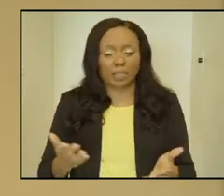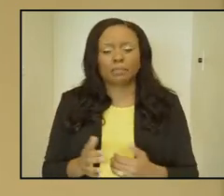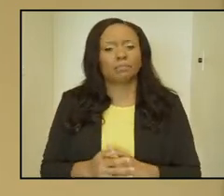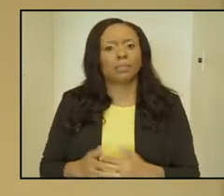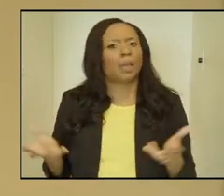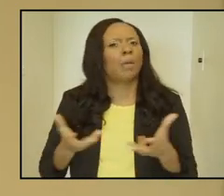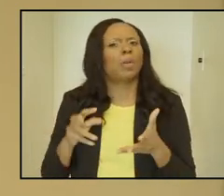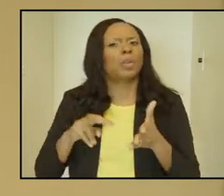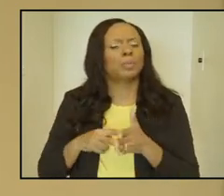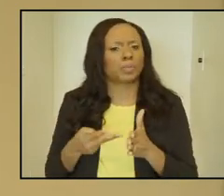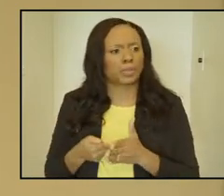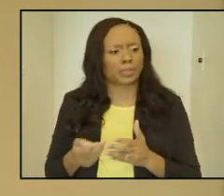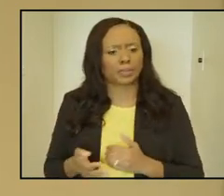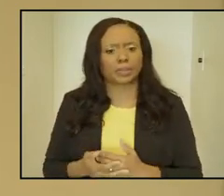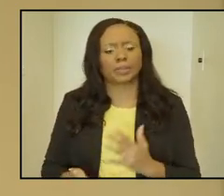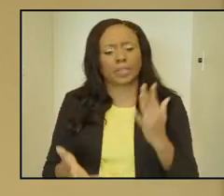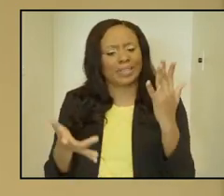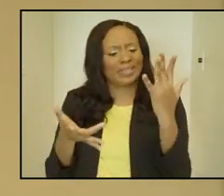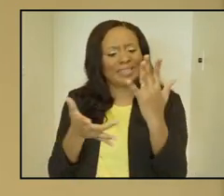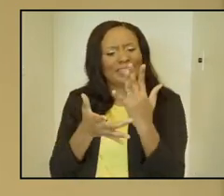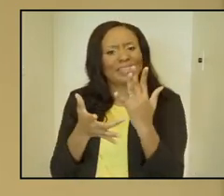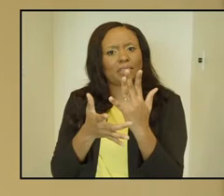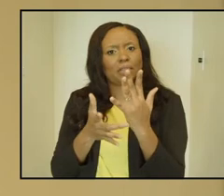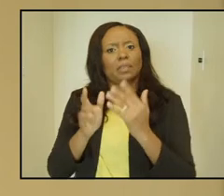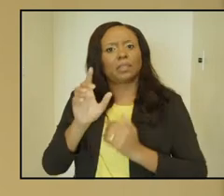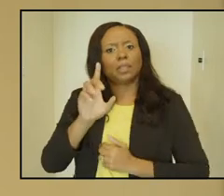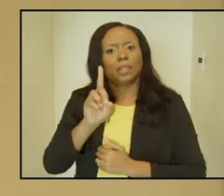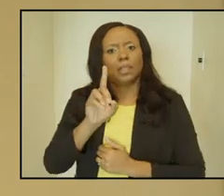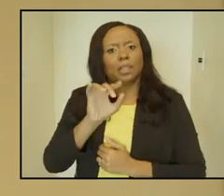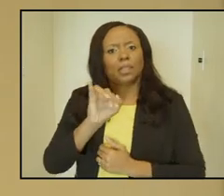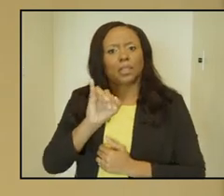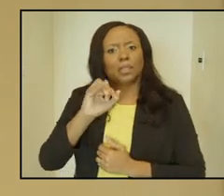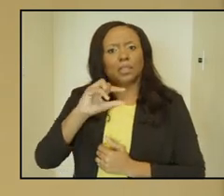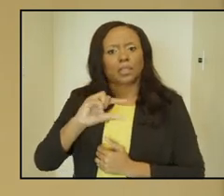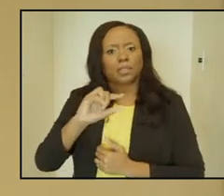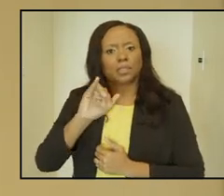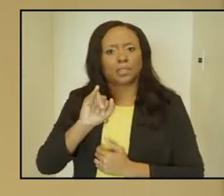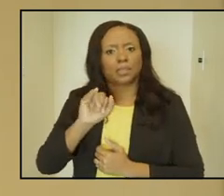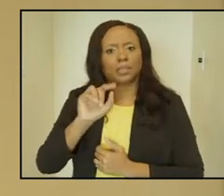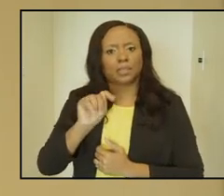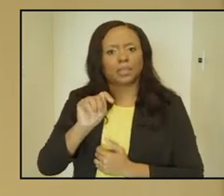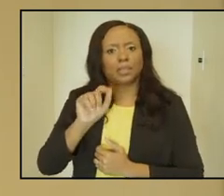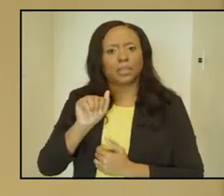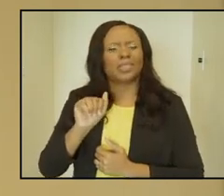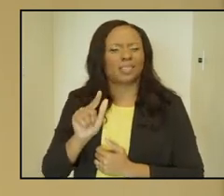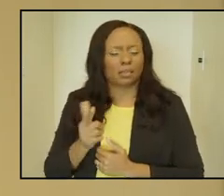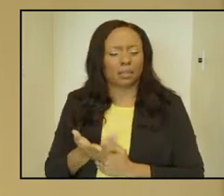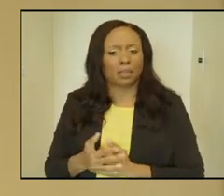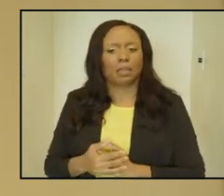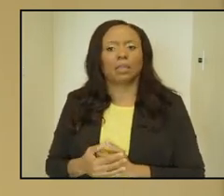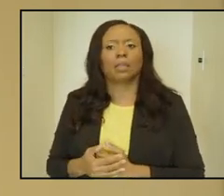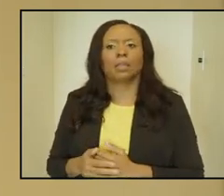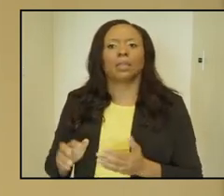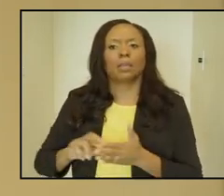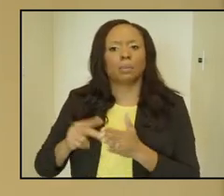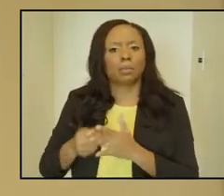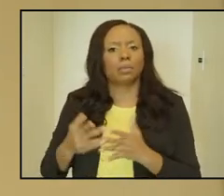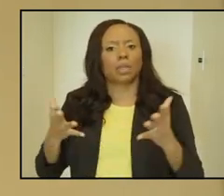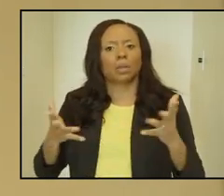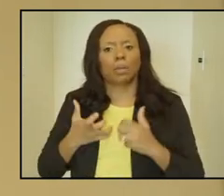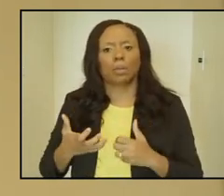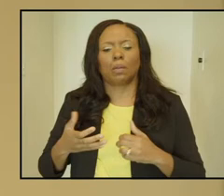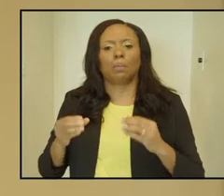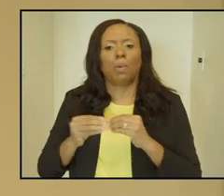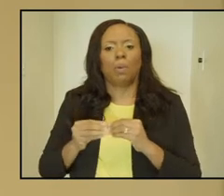term digitalization in itself encompasses the utilization of innovation and technology to reap maximum productivity and